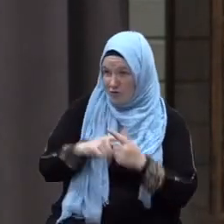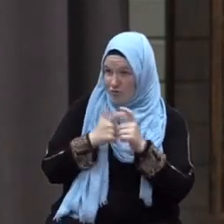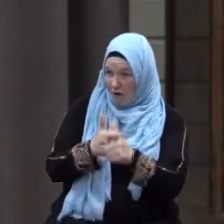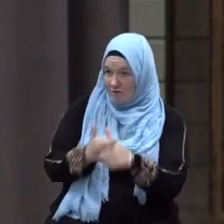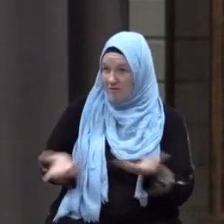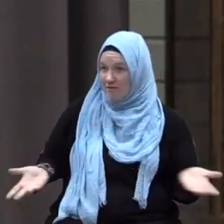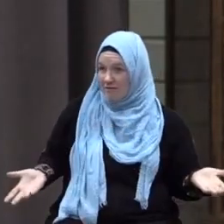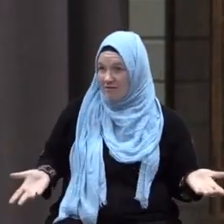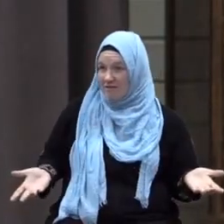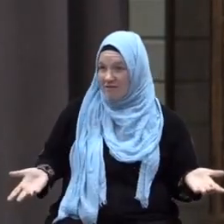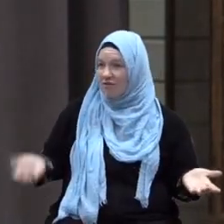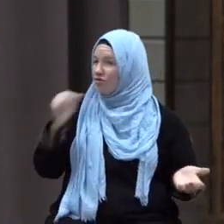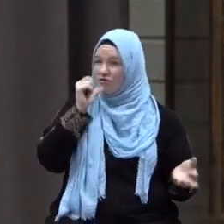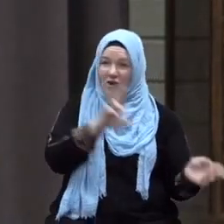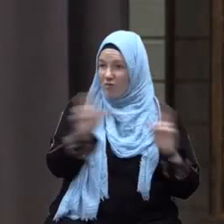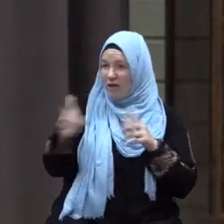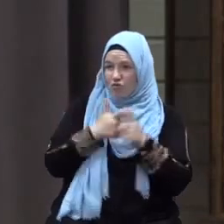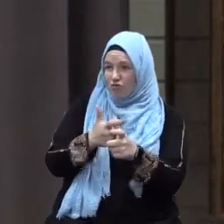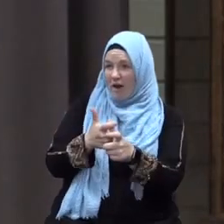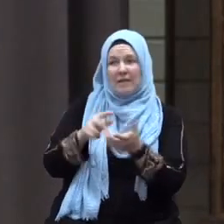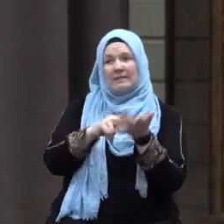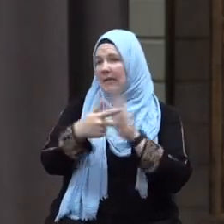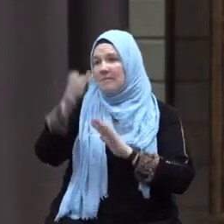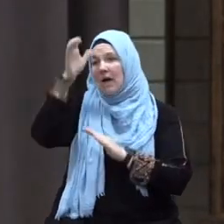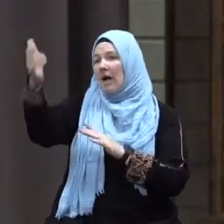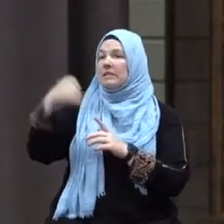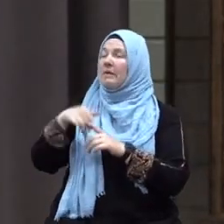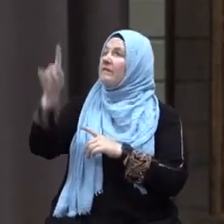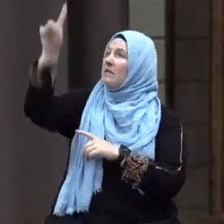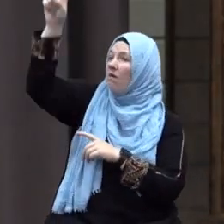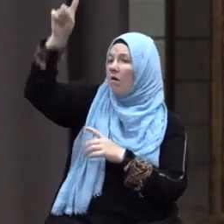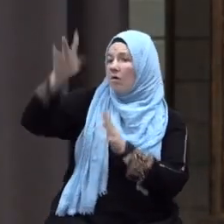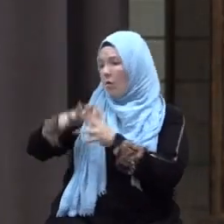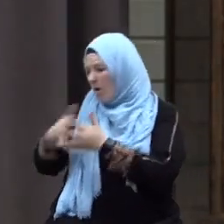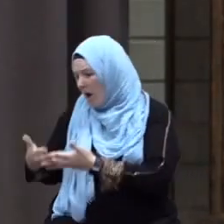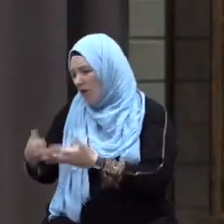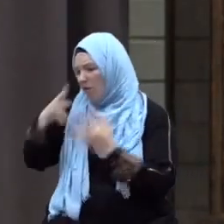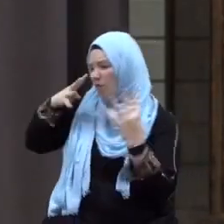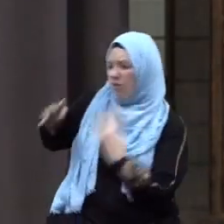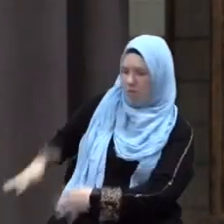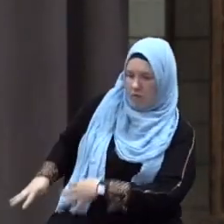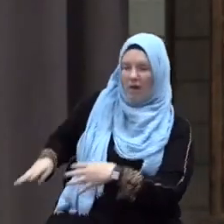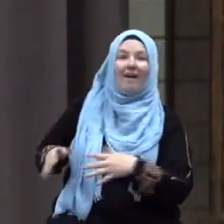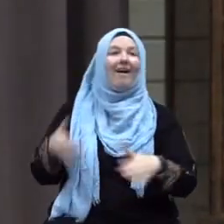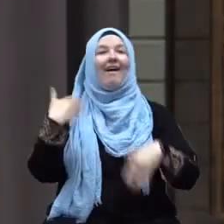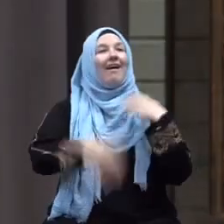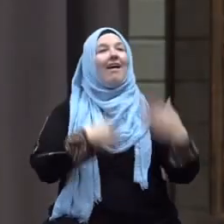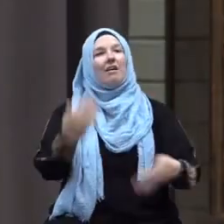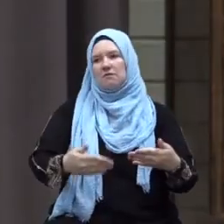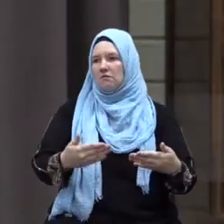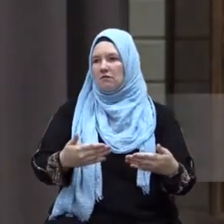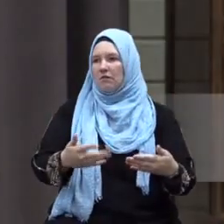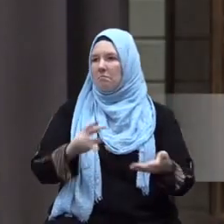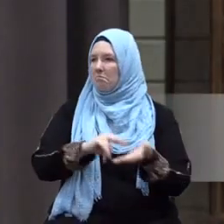and righteousness and justice. And you get nothing of that without sacrificing.